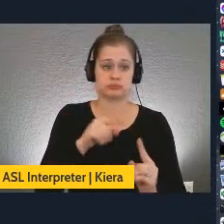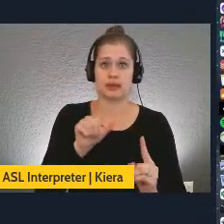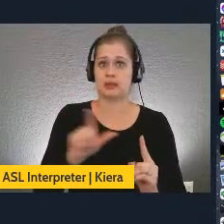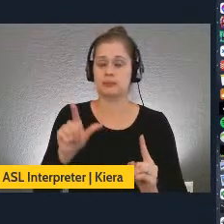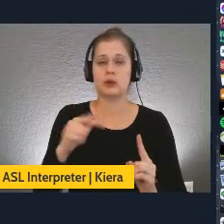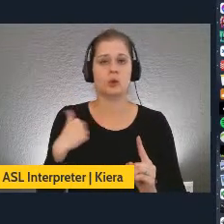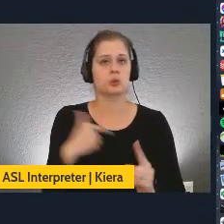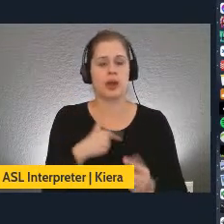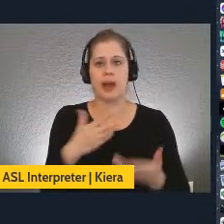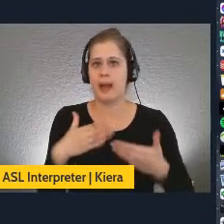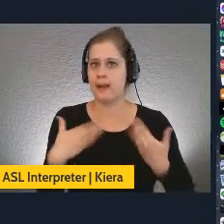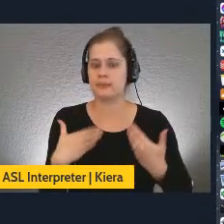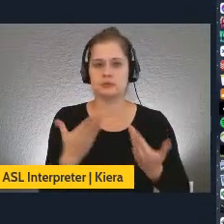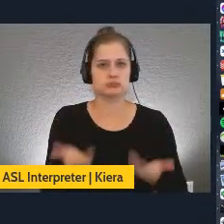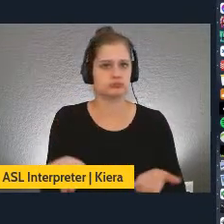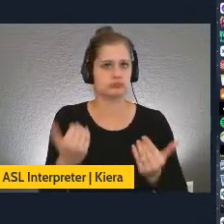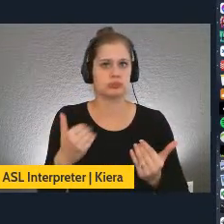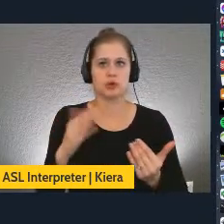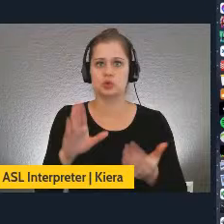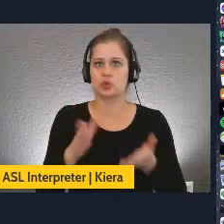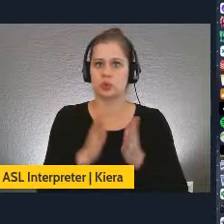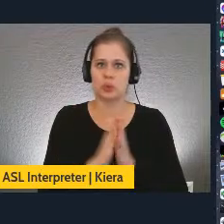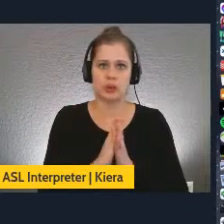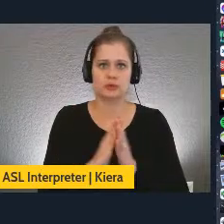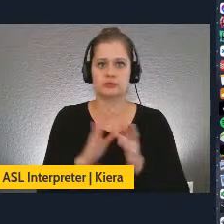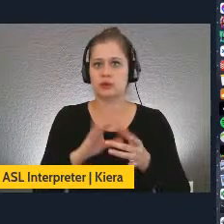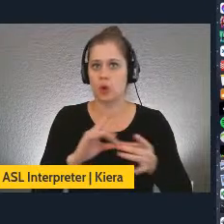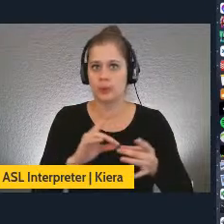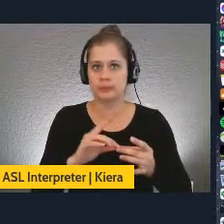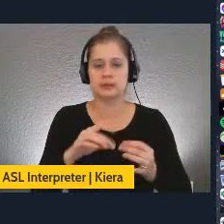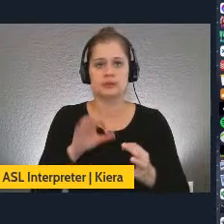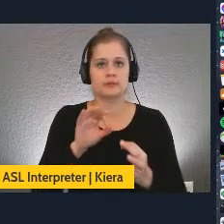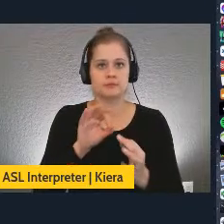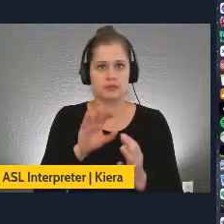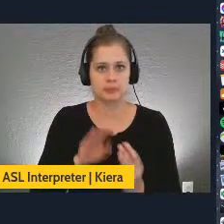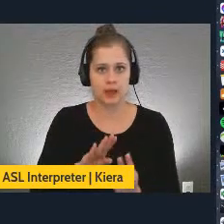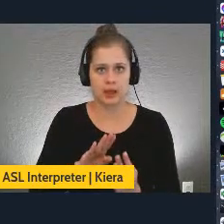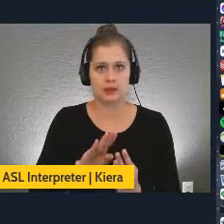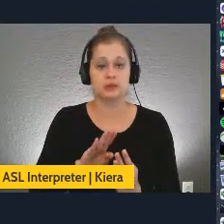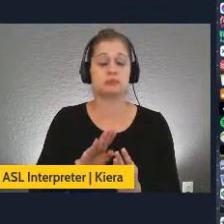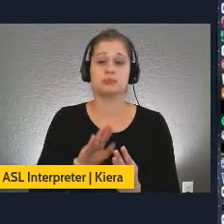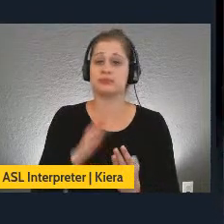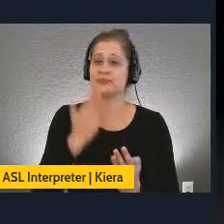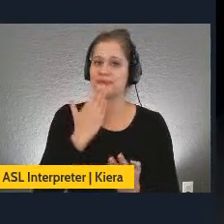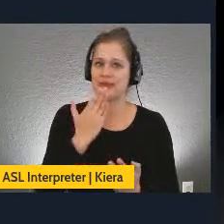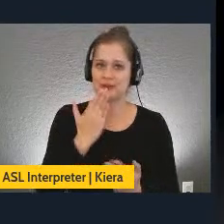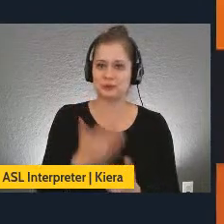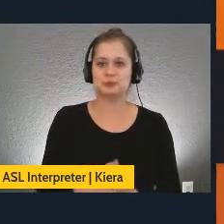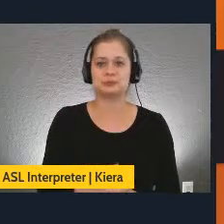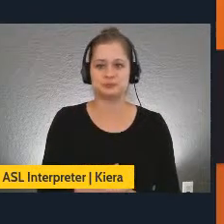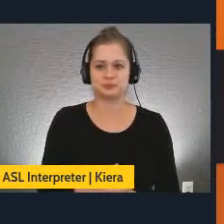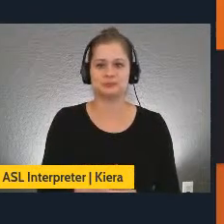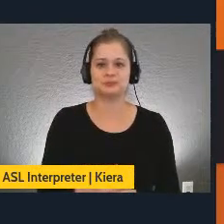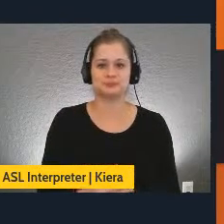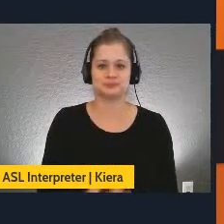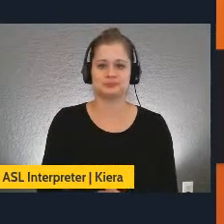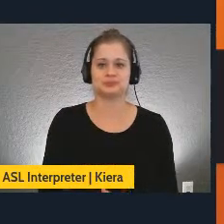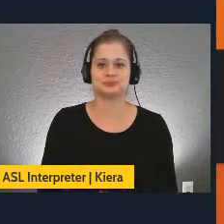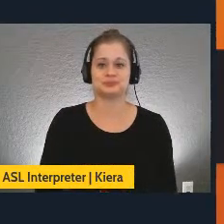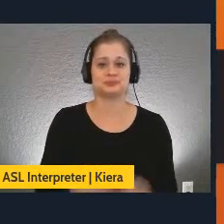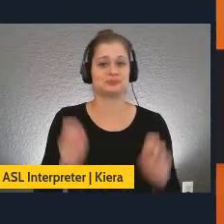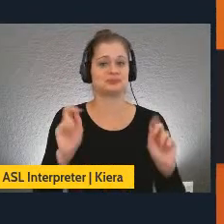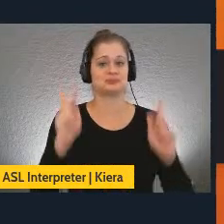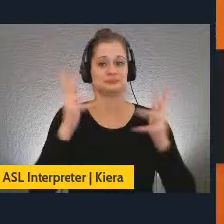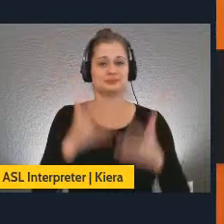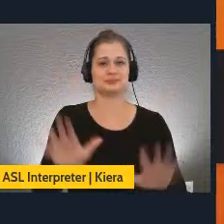approve your pull request, put some comments, some feedback, and yeah, thank you in advance. Alright, that was